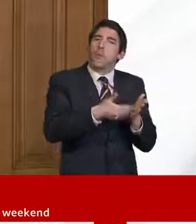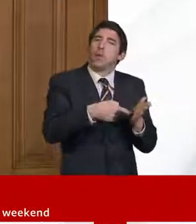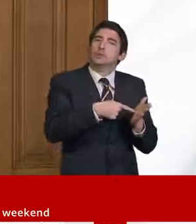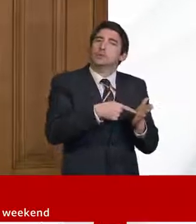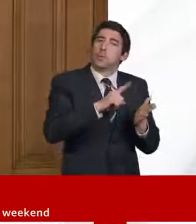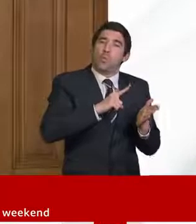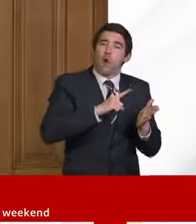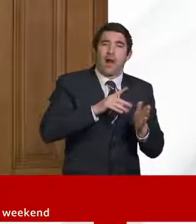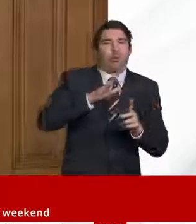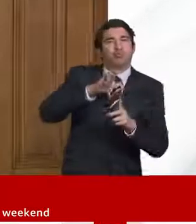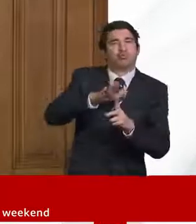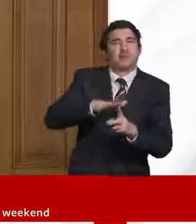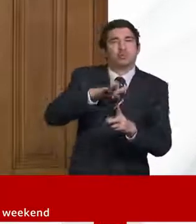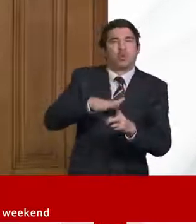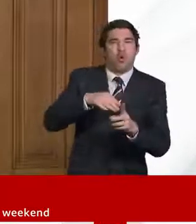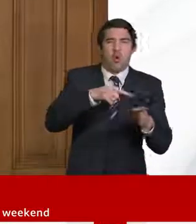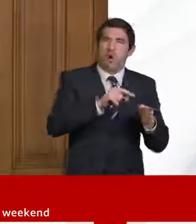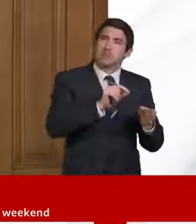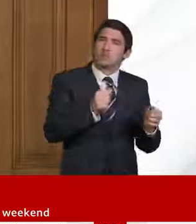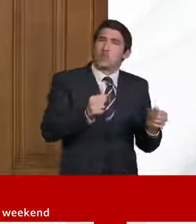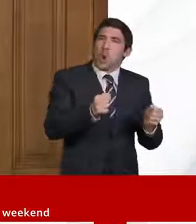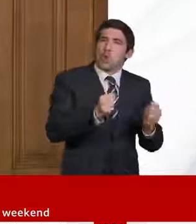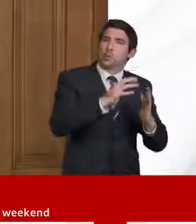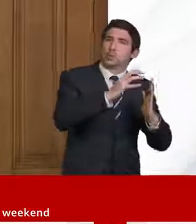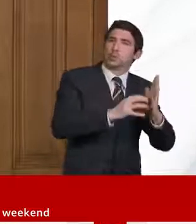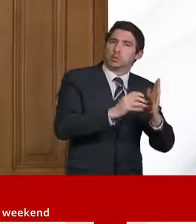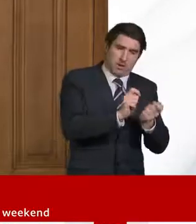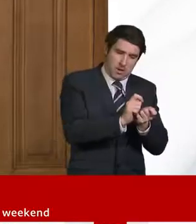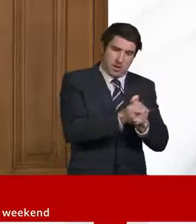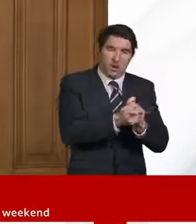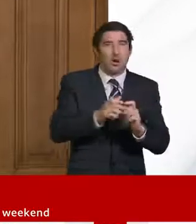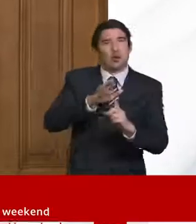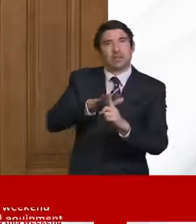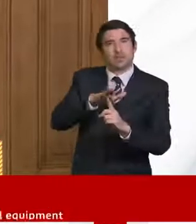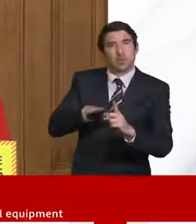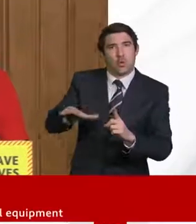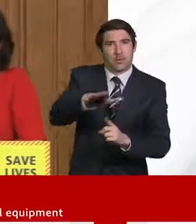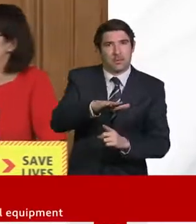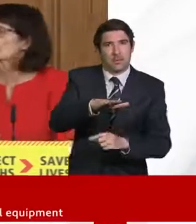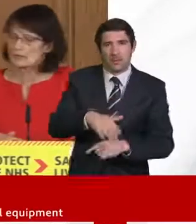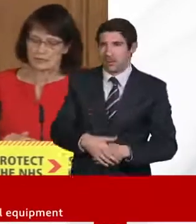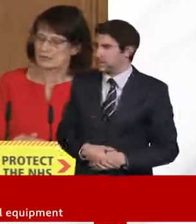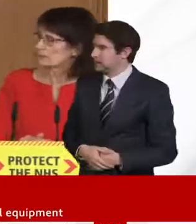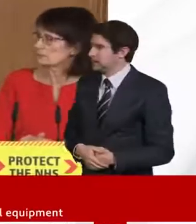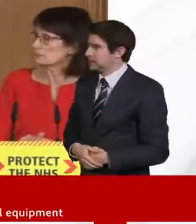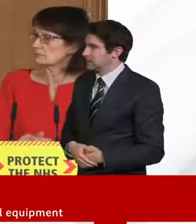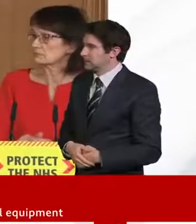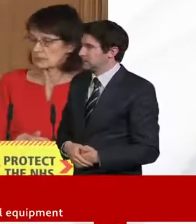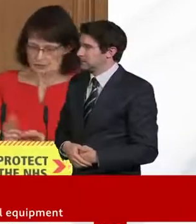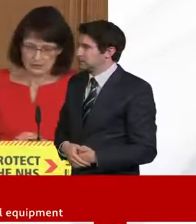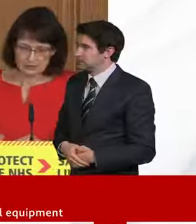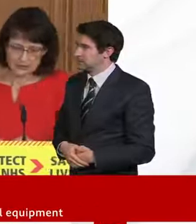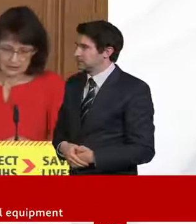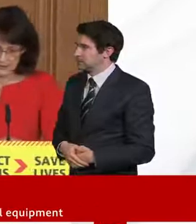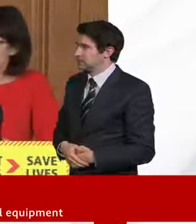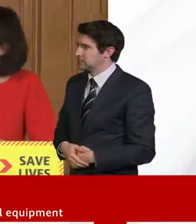that people feel safer in what they're doing, and we're addressing that over the current period. Thank you, Jenny. And did you want to address Robert's point